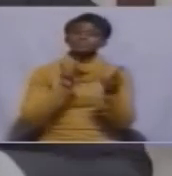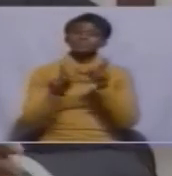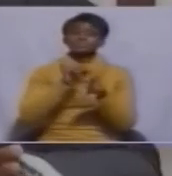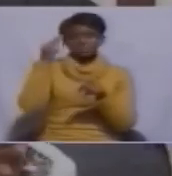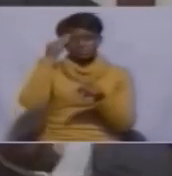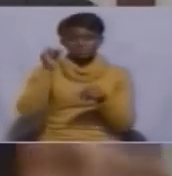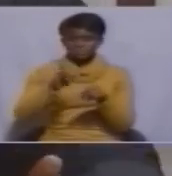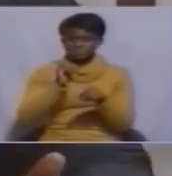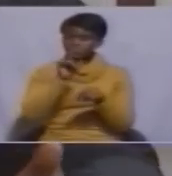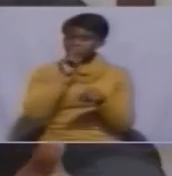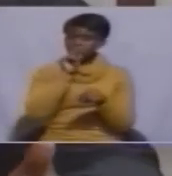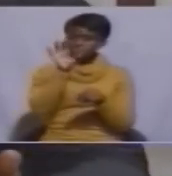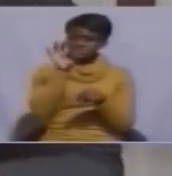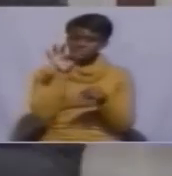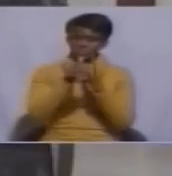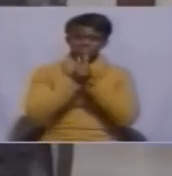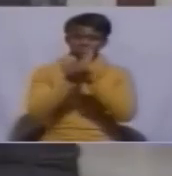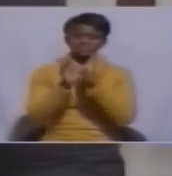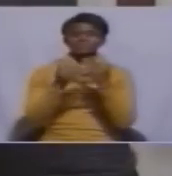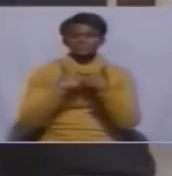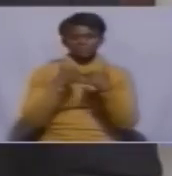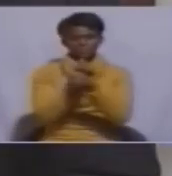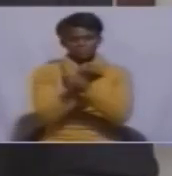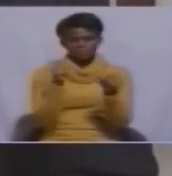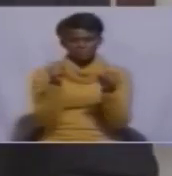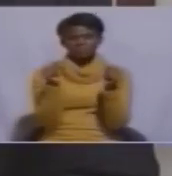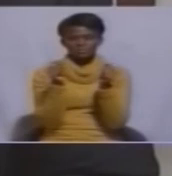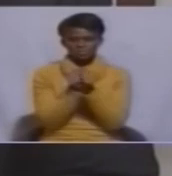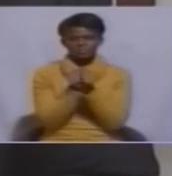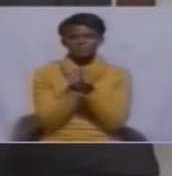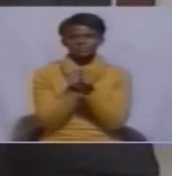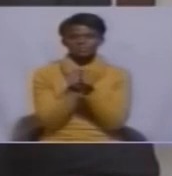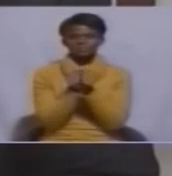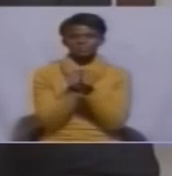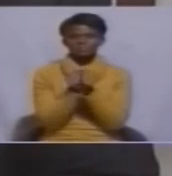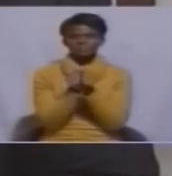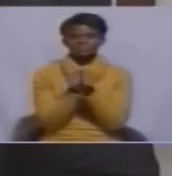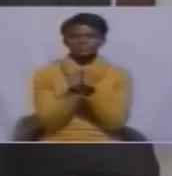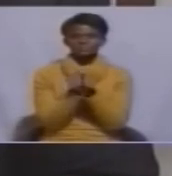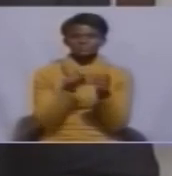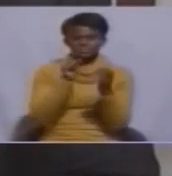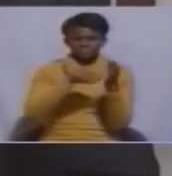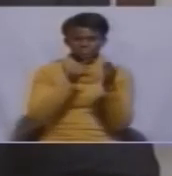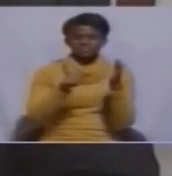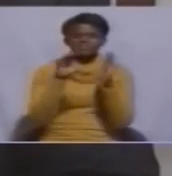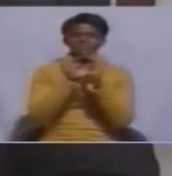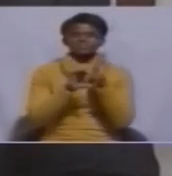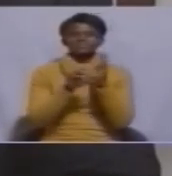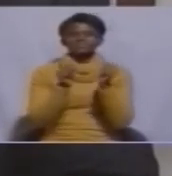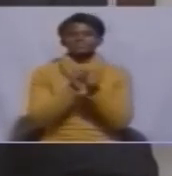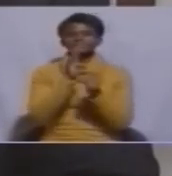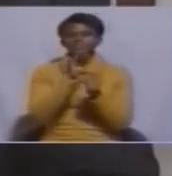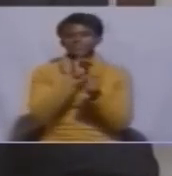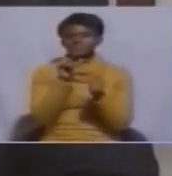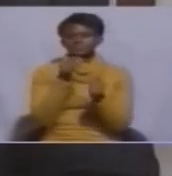besides the aspect of choosing leaders, they also have to deal with the issue of amending the Constitution in terms of the Bill of Rights and